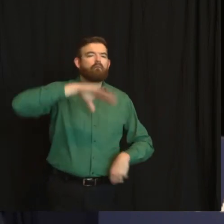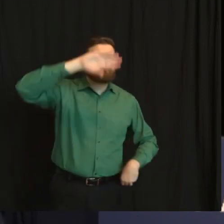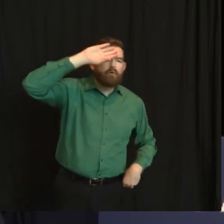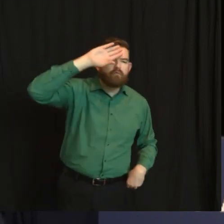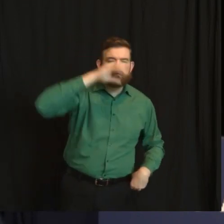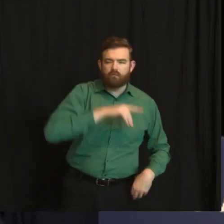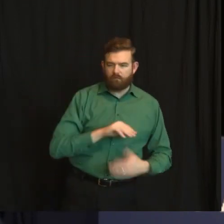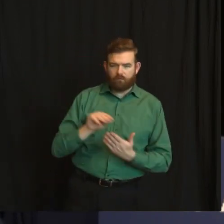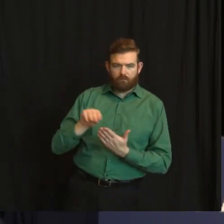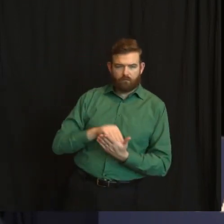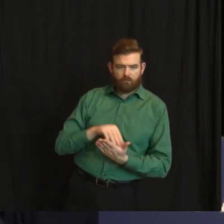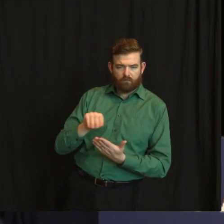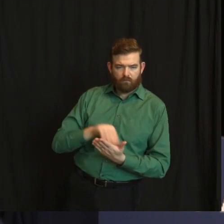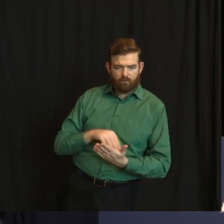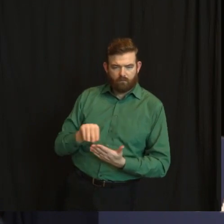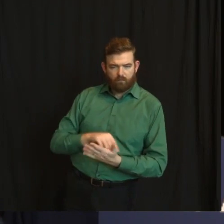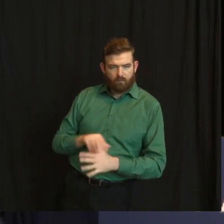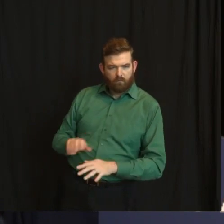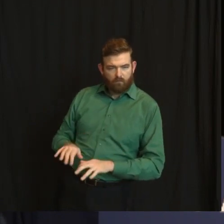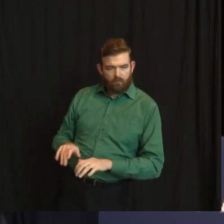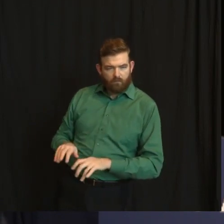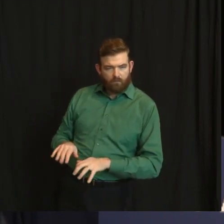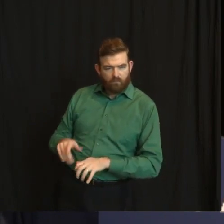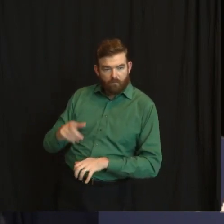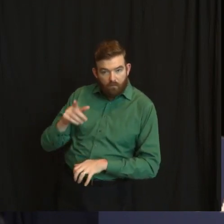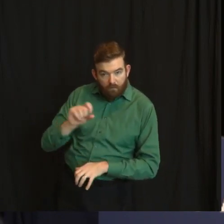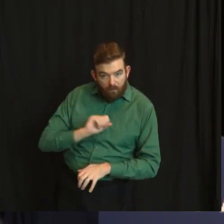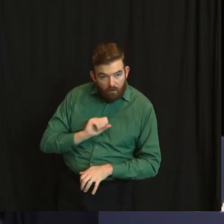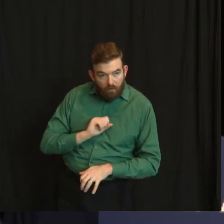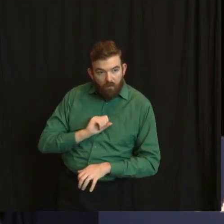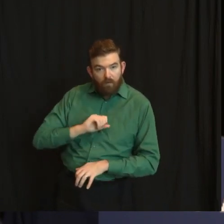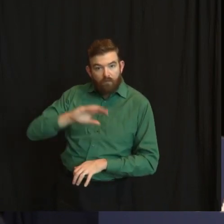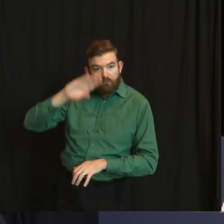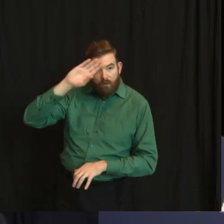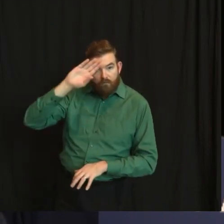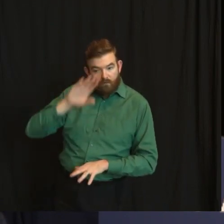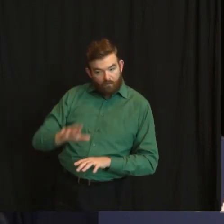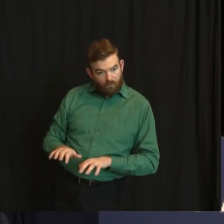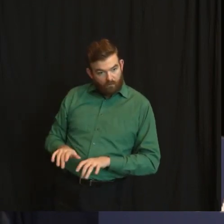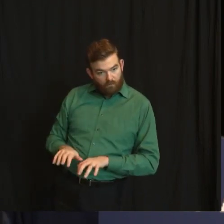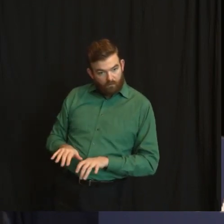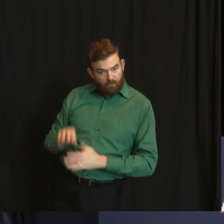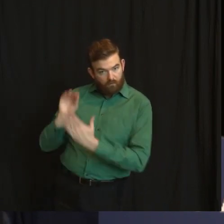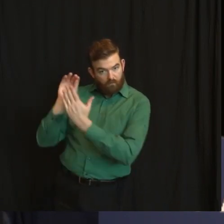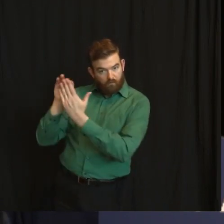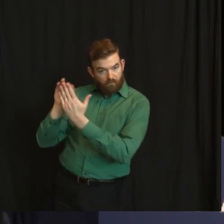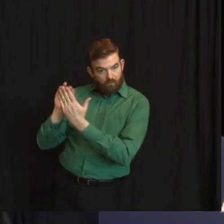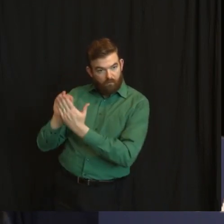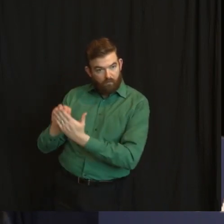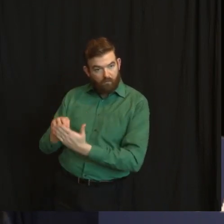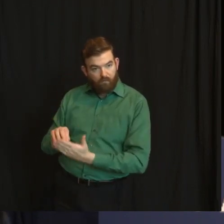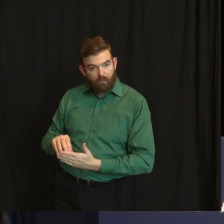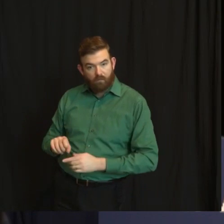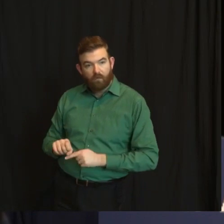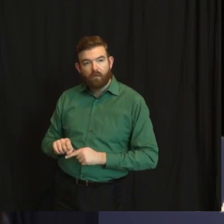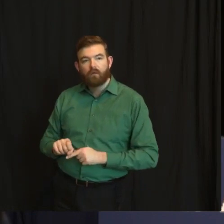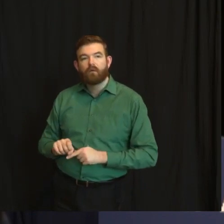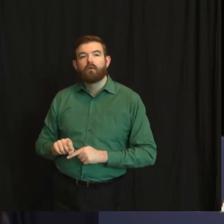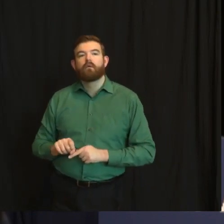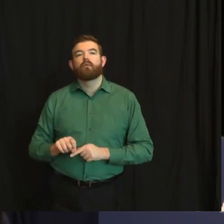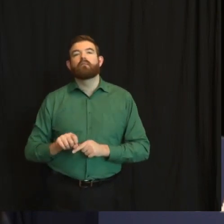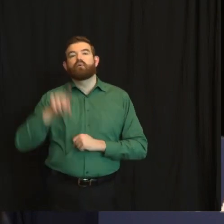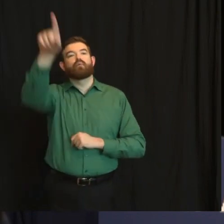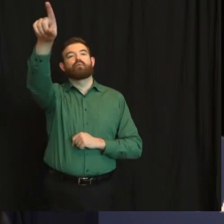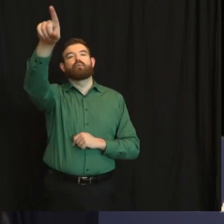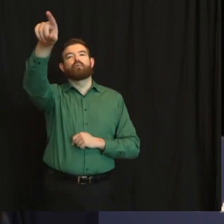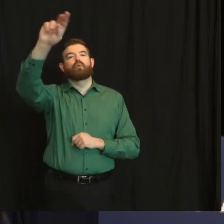desk then enters that into the computer system. That comes back into a central database in New Jersey. We don't get the patient identifiers. You have no idea who's actually going or any of that sort